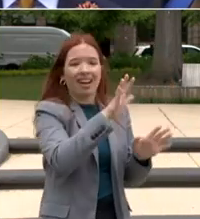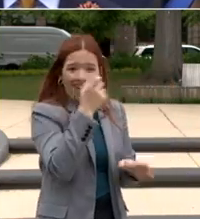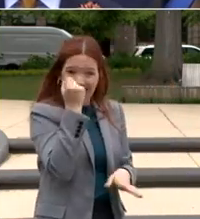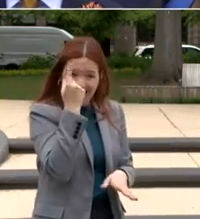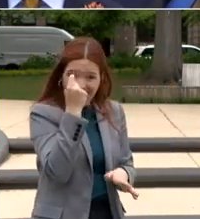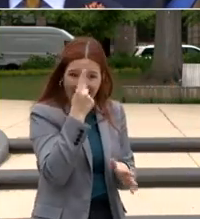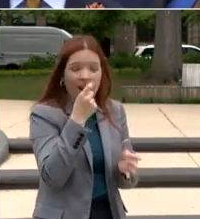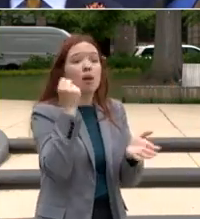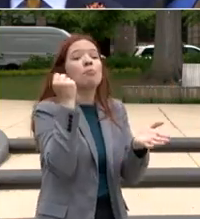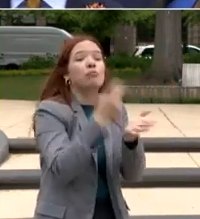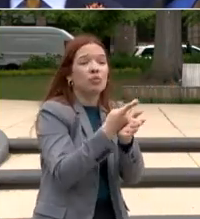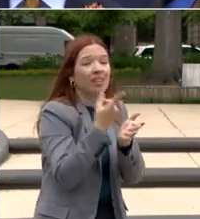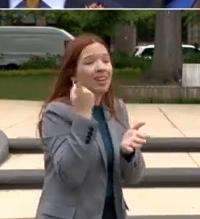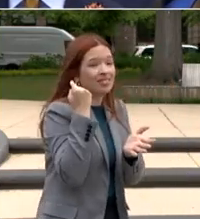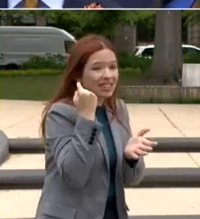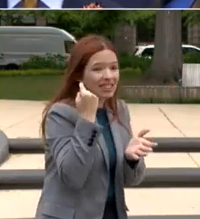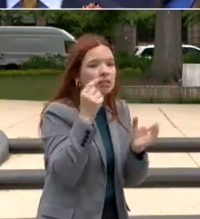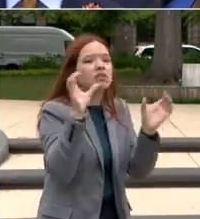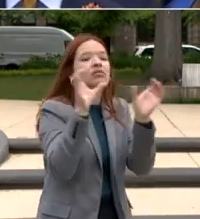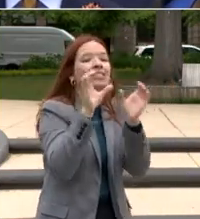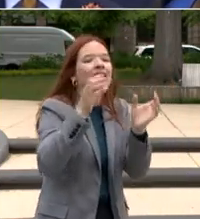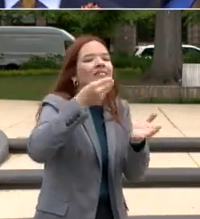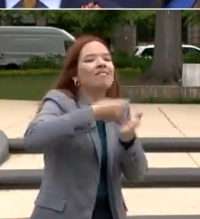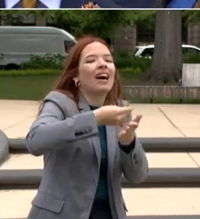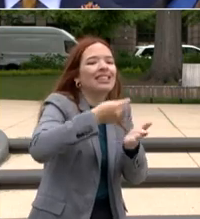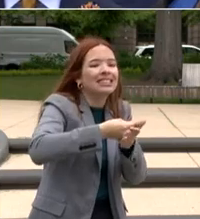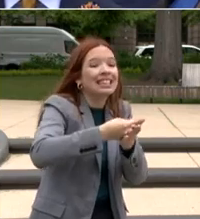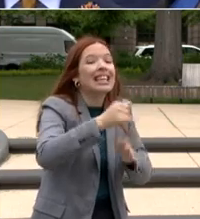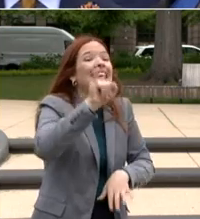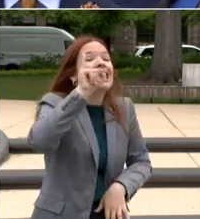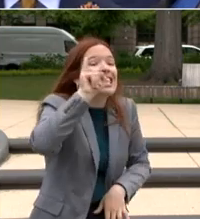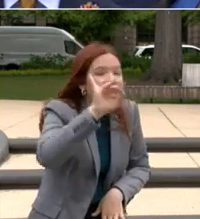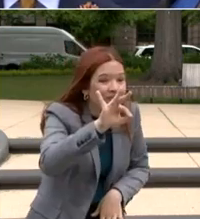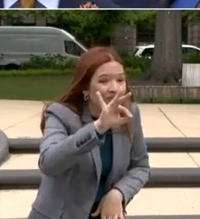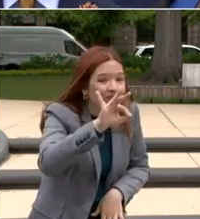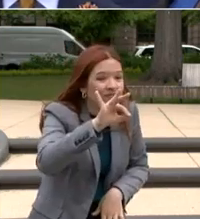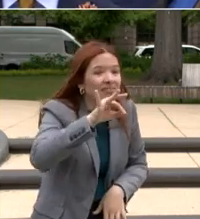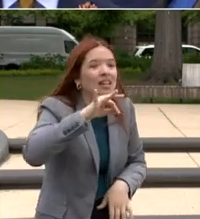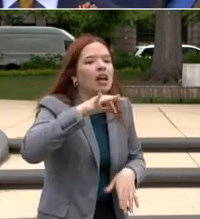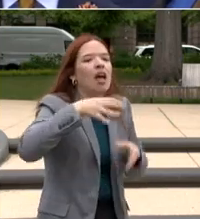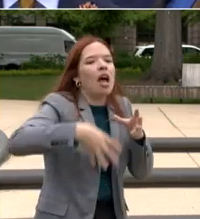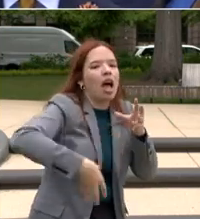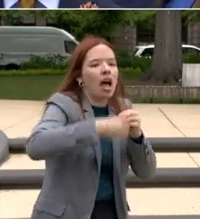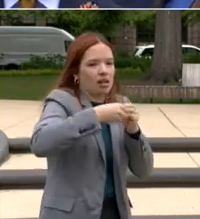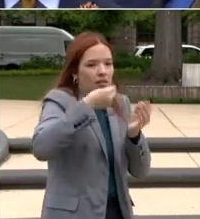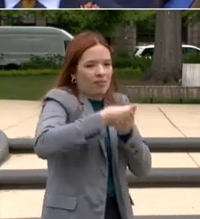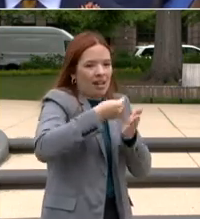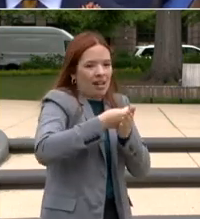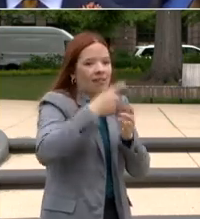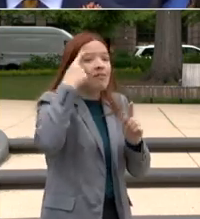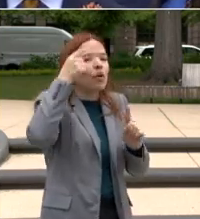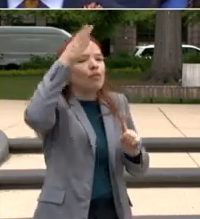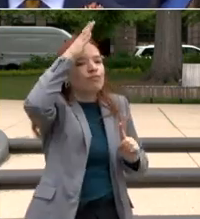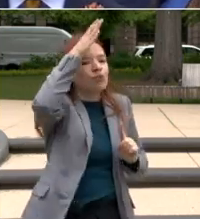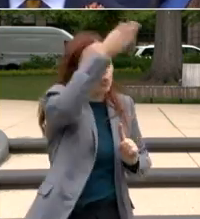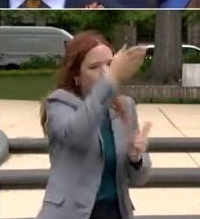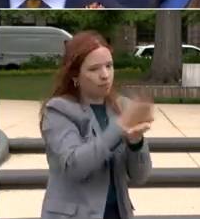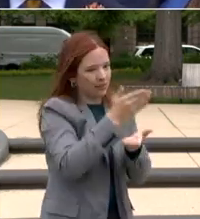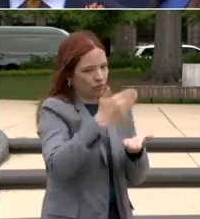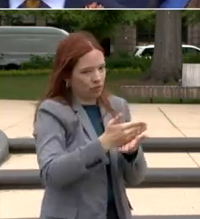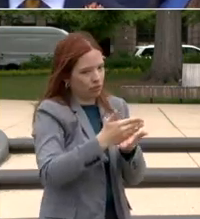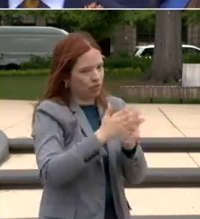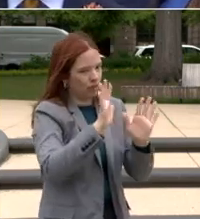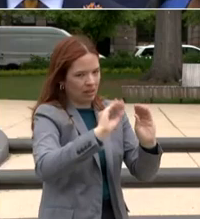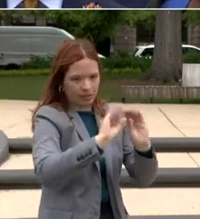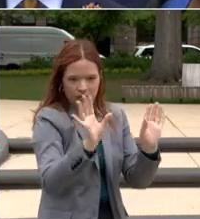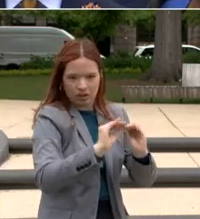was a certification for funds in the event that we had surplus funds in a future budget. And that